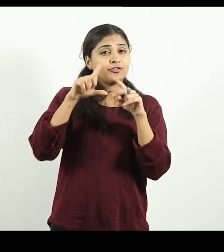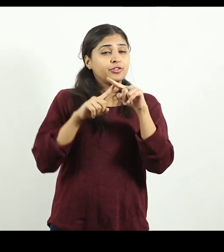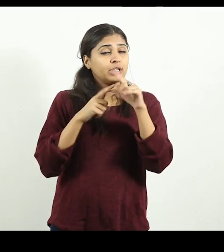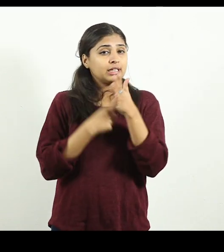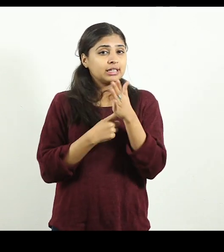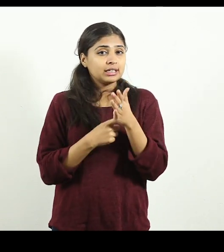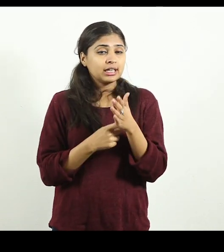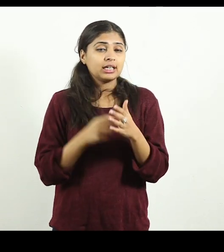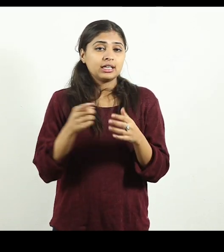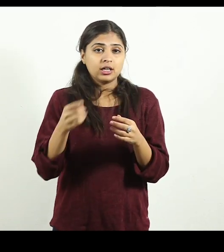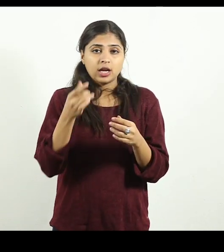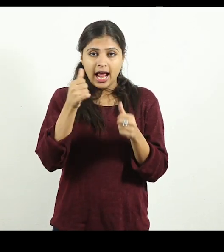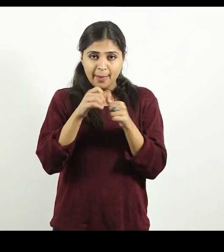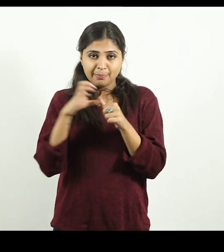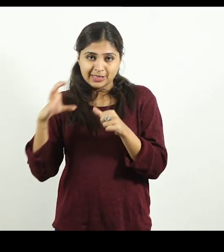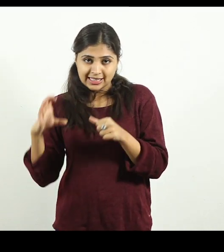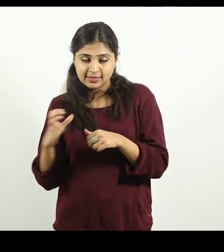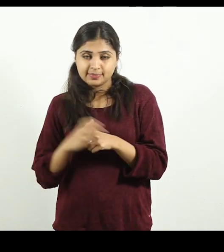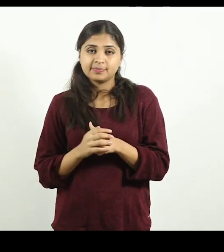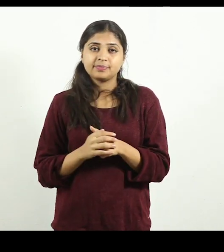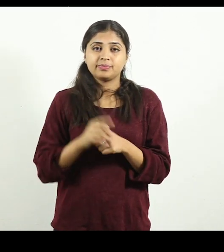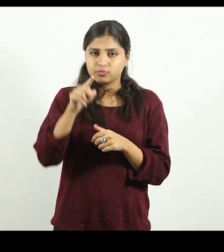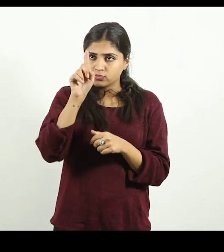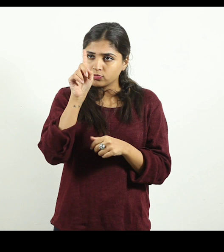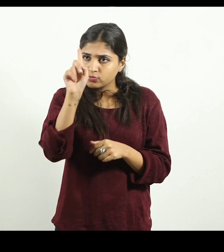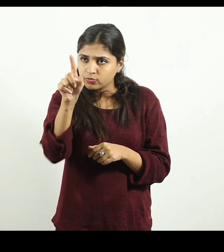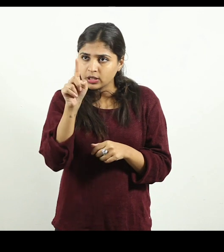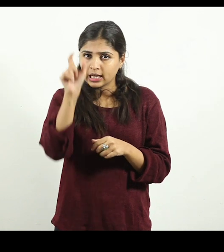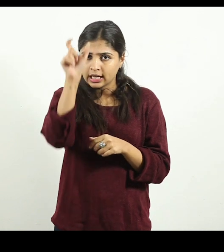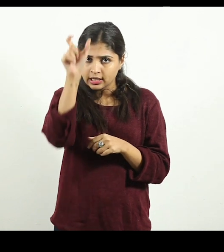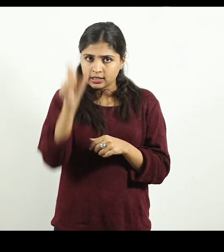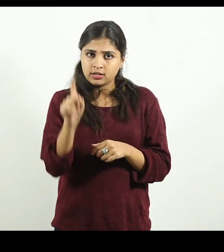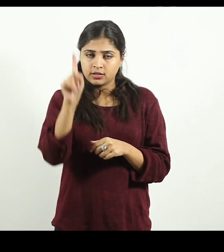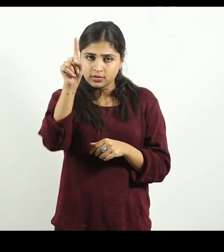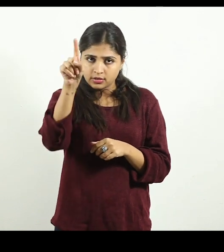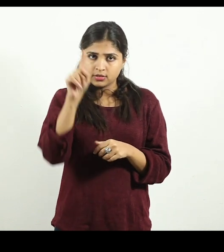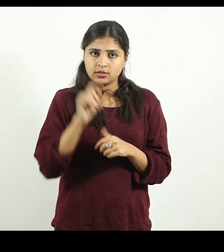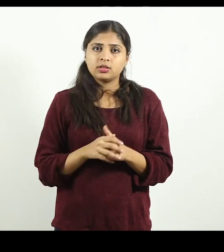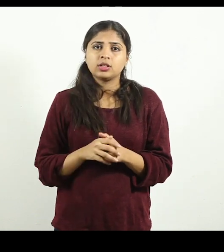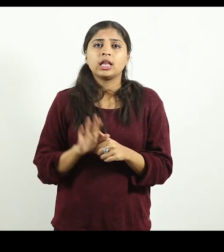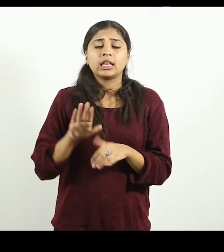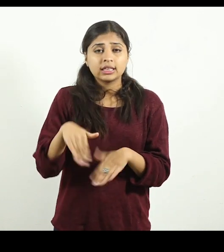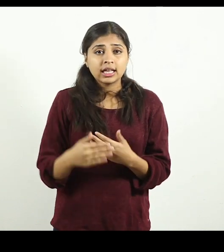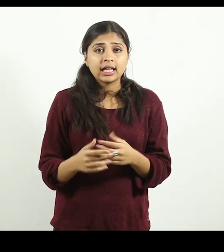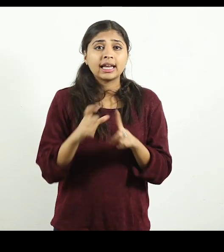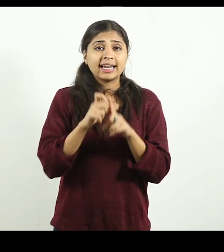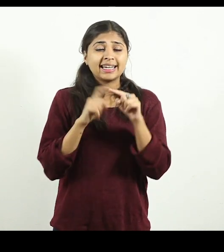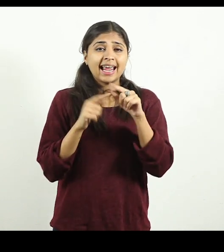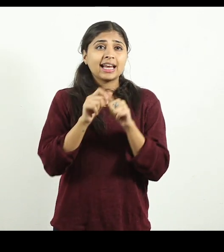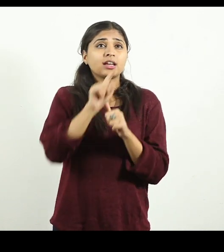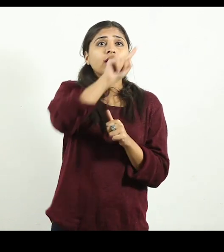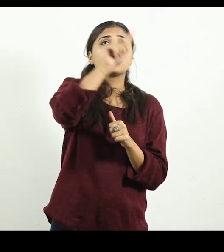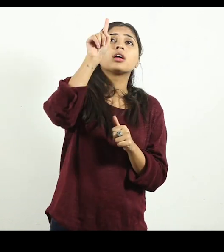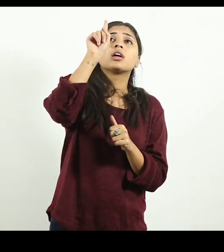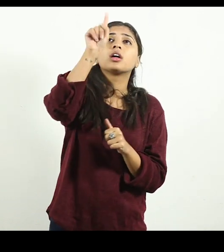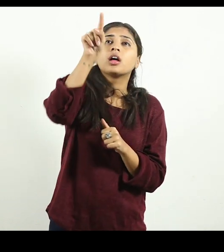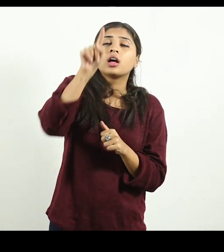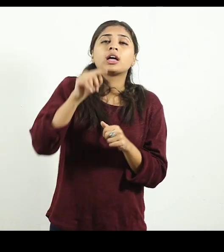use auto filter, click in a cell containing a text data item. Then on the Data tab, select